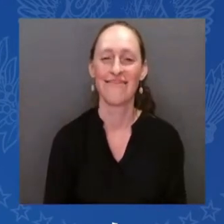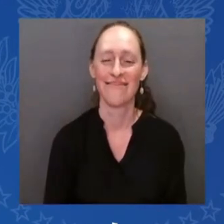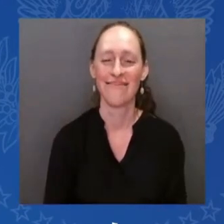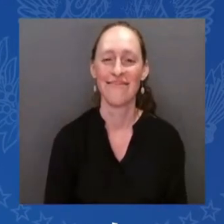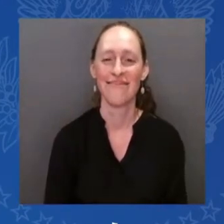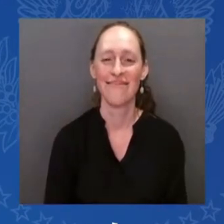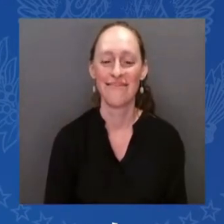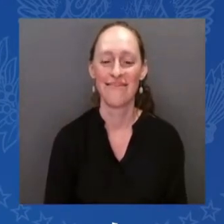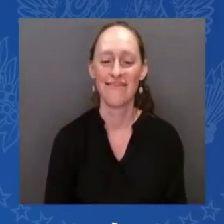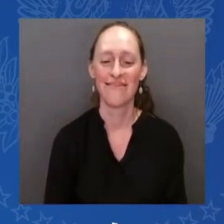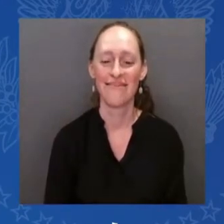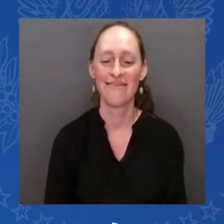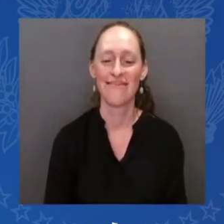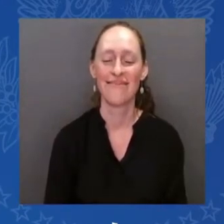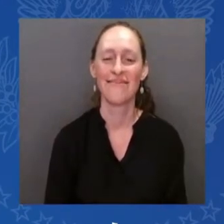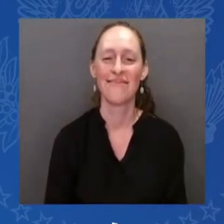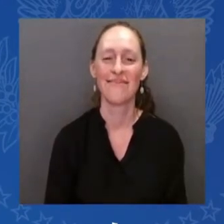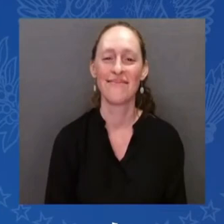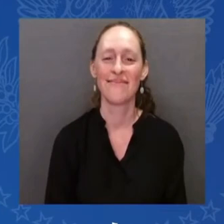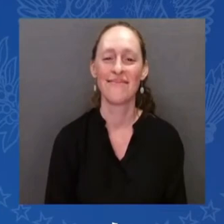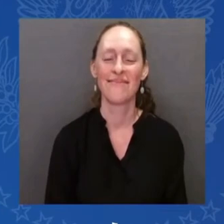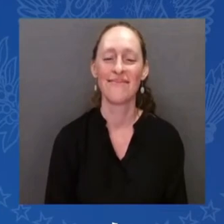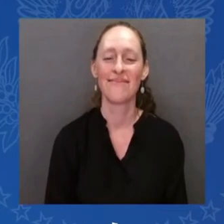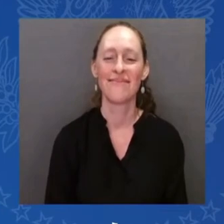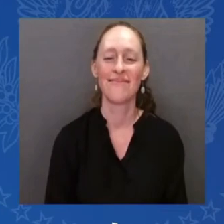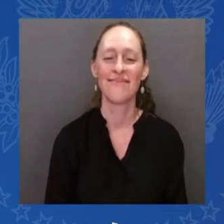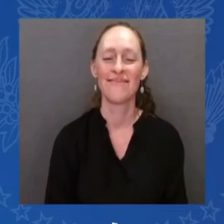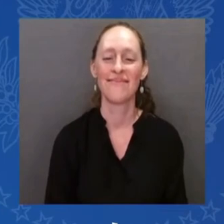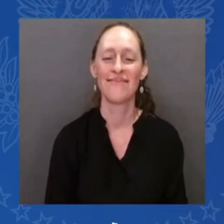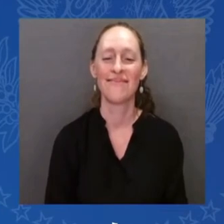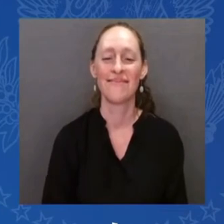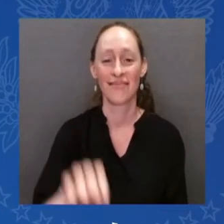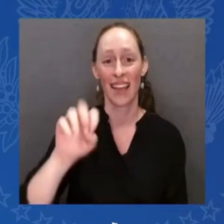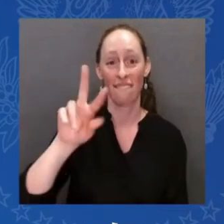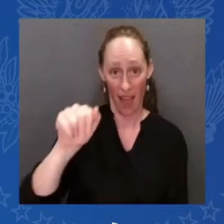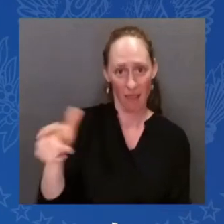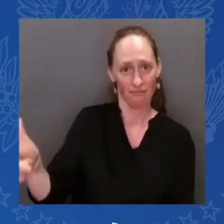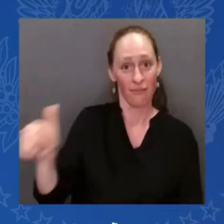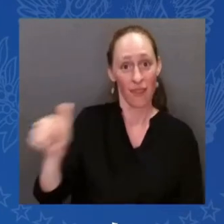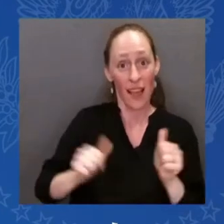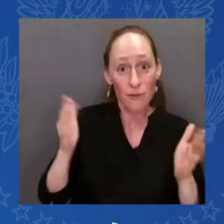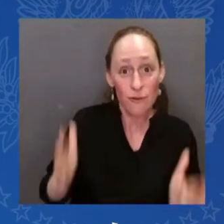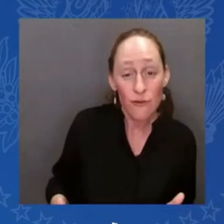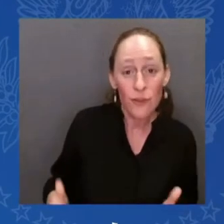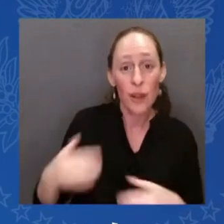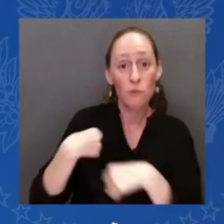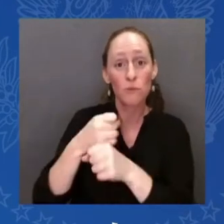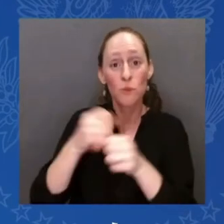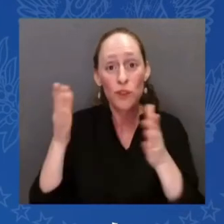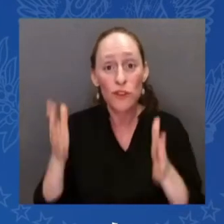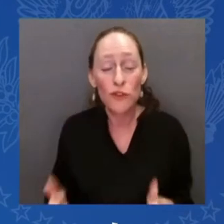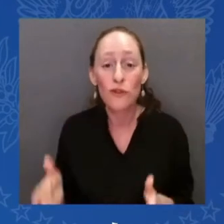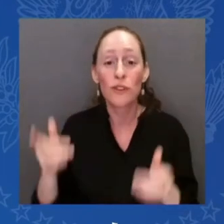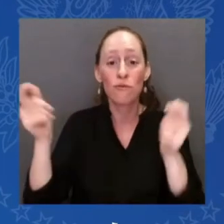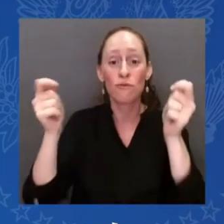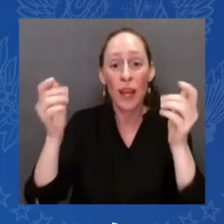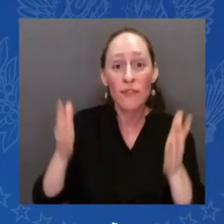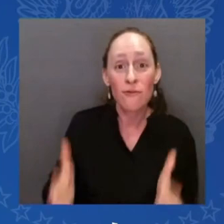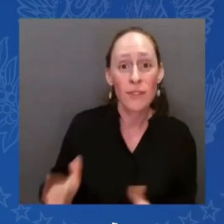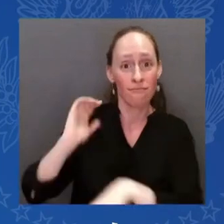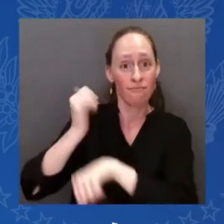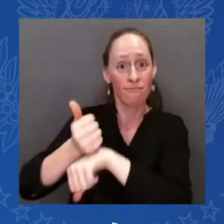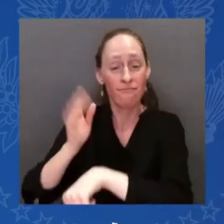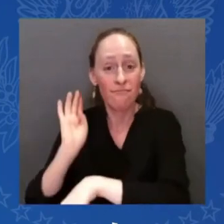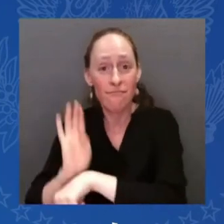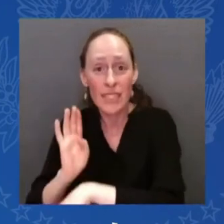Eva, as an actress, a producer, director, nonprofit founder, and entrepreneur, you have